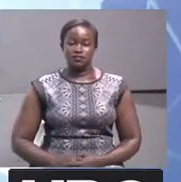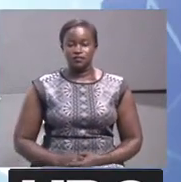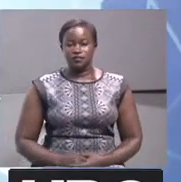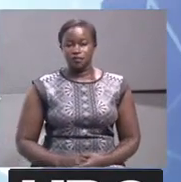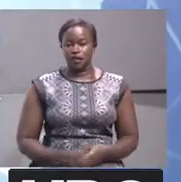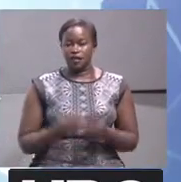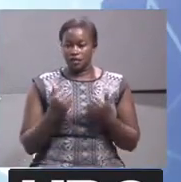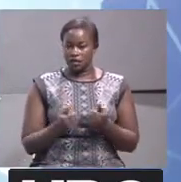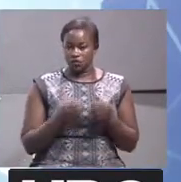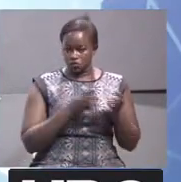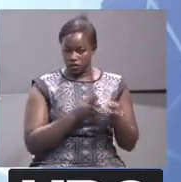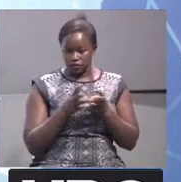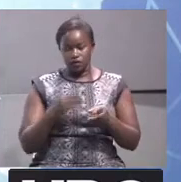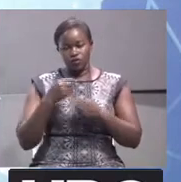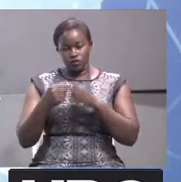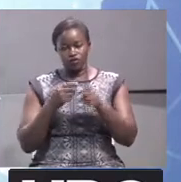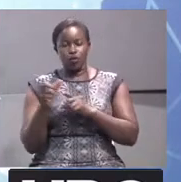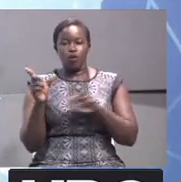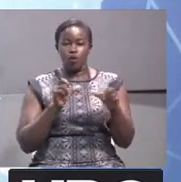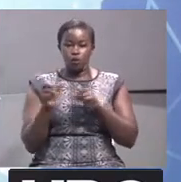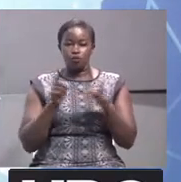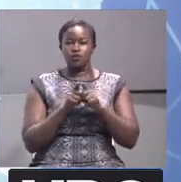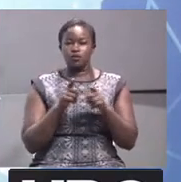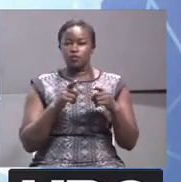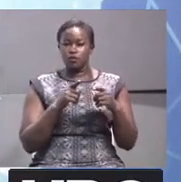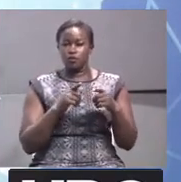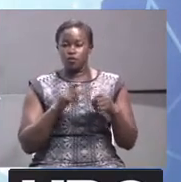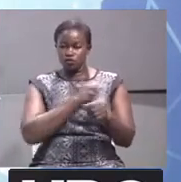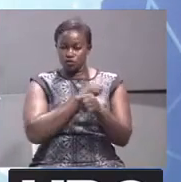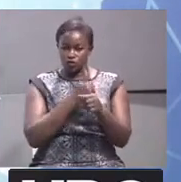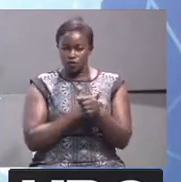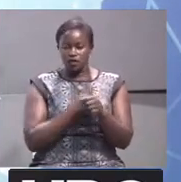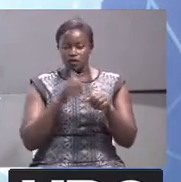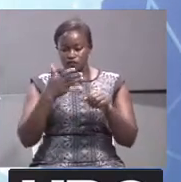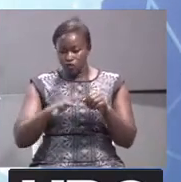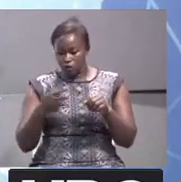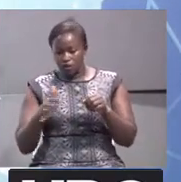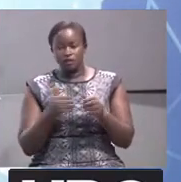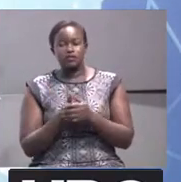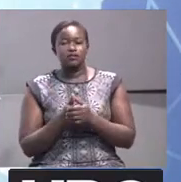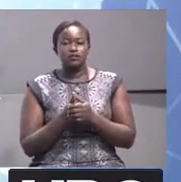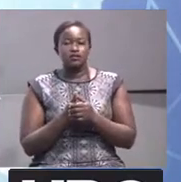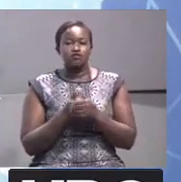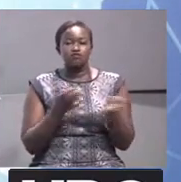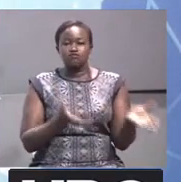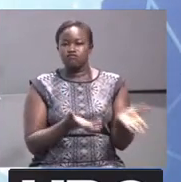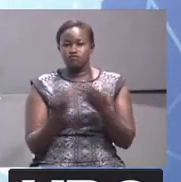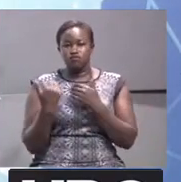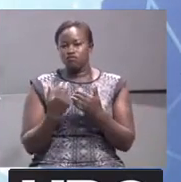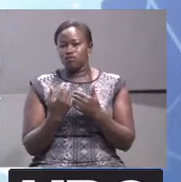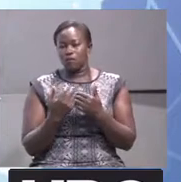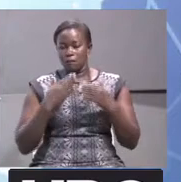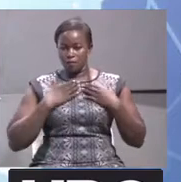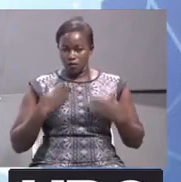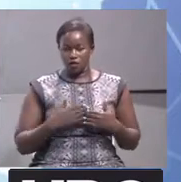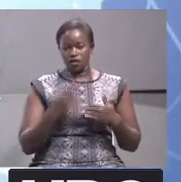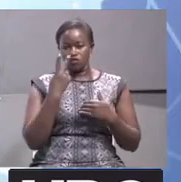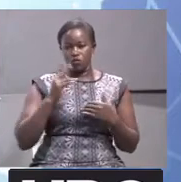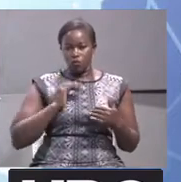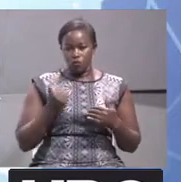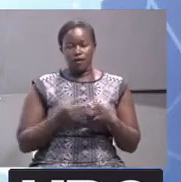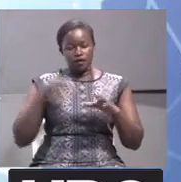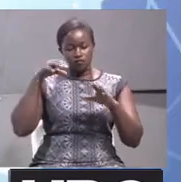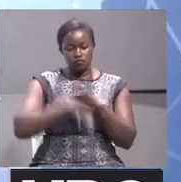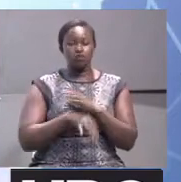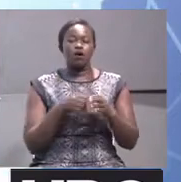Efforts are underway by locals and marine authorities to recover the bodies of two women who drowned in Lake Bunyonyi in southwestern